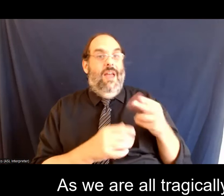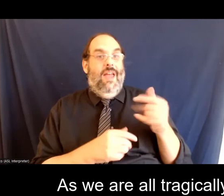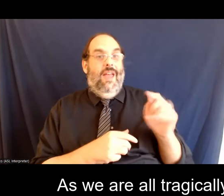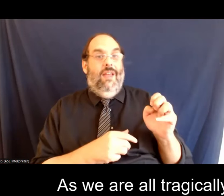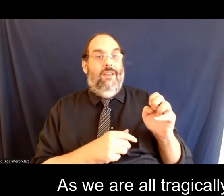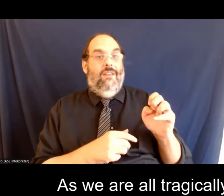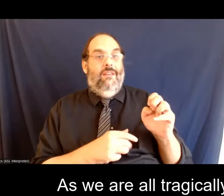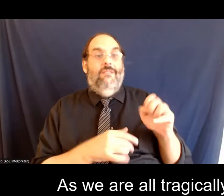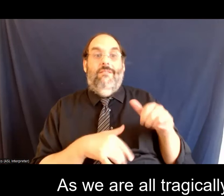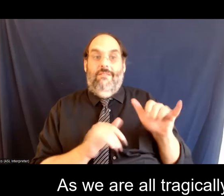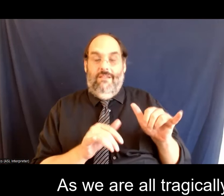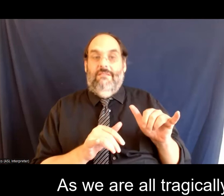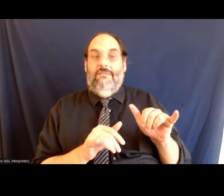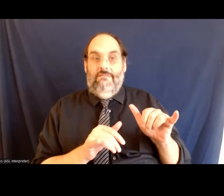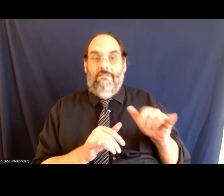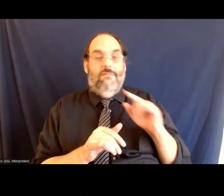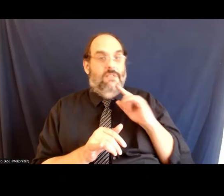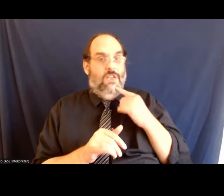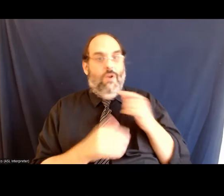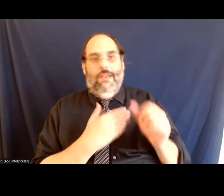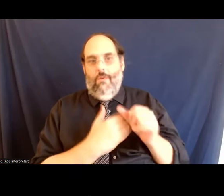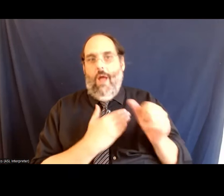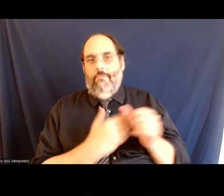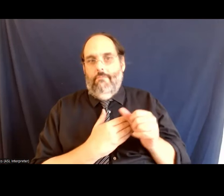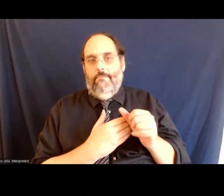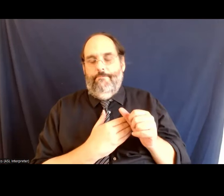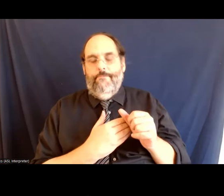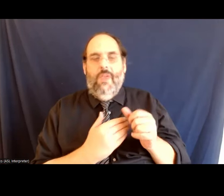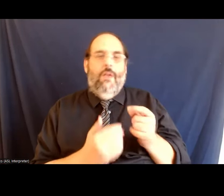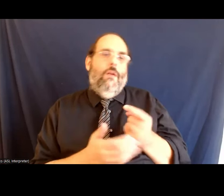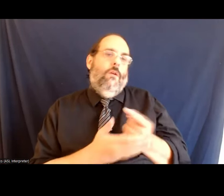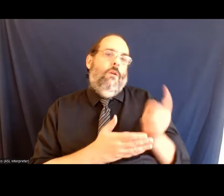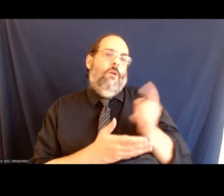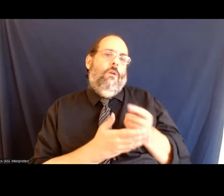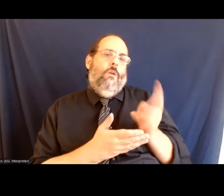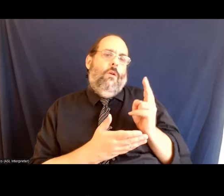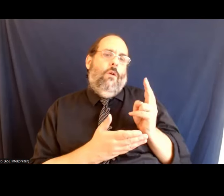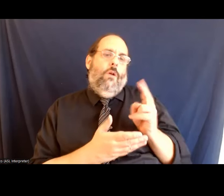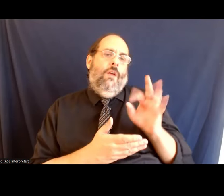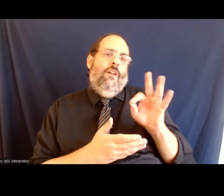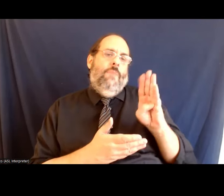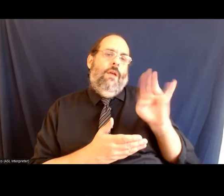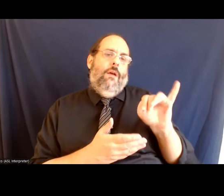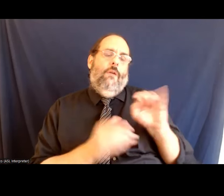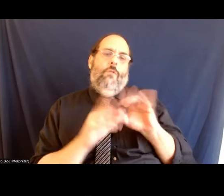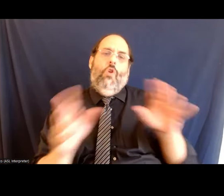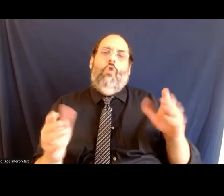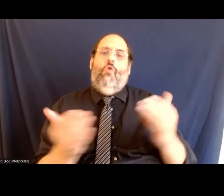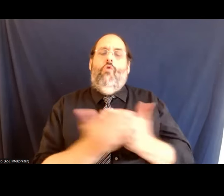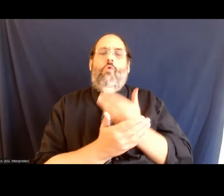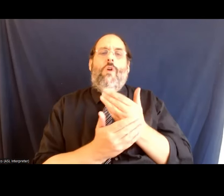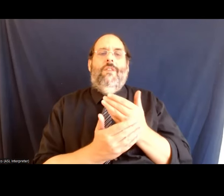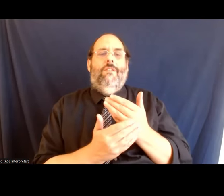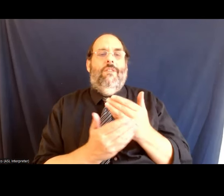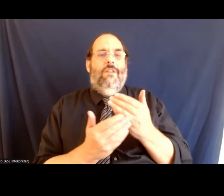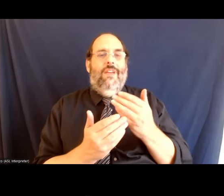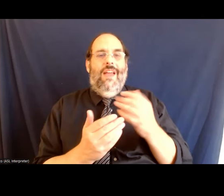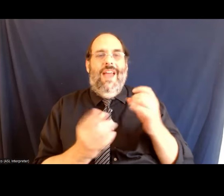violence remains as serious as ever. A few weeks ago, the FBI released its latest hate crime statistics